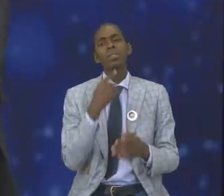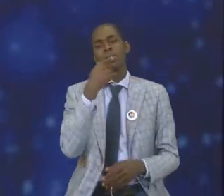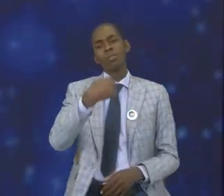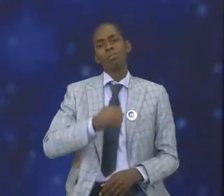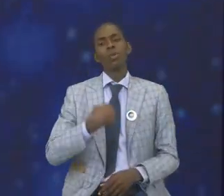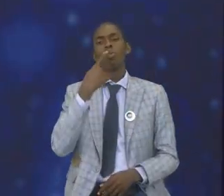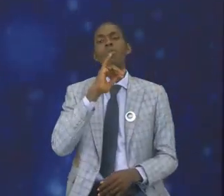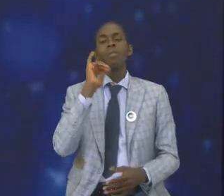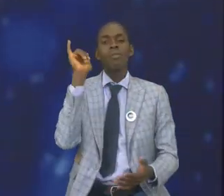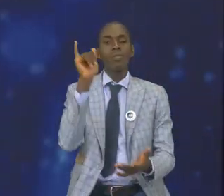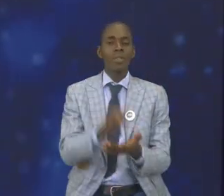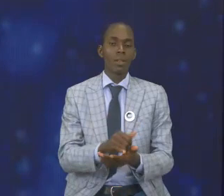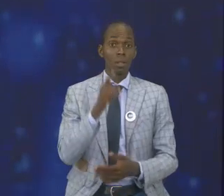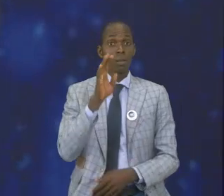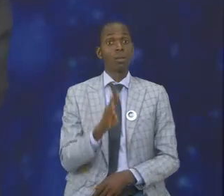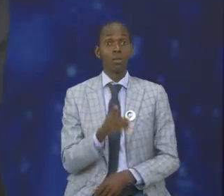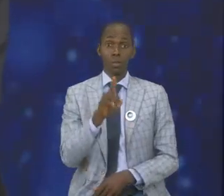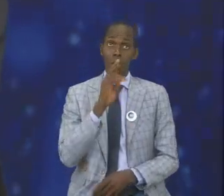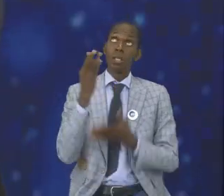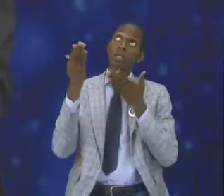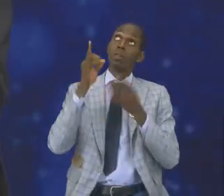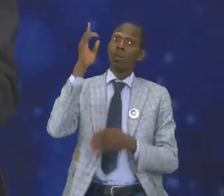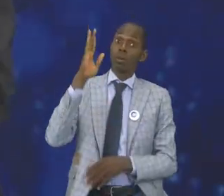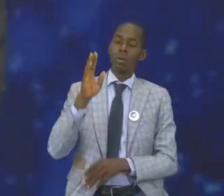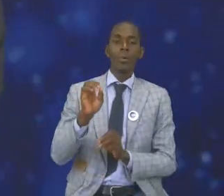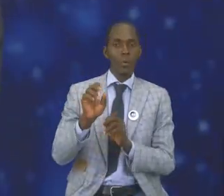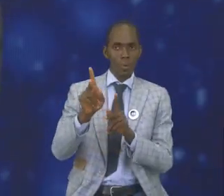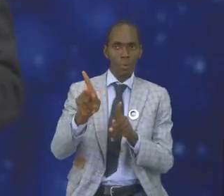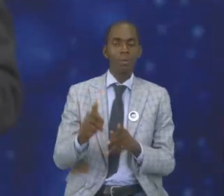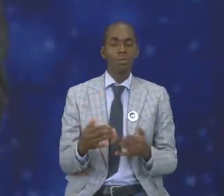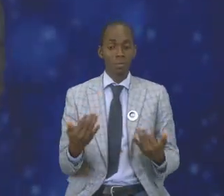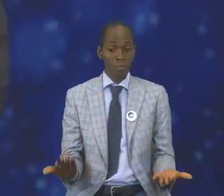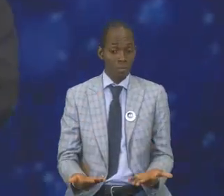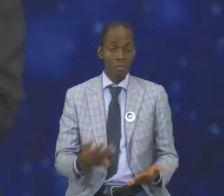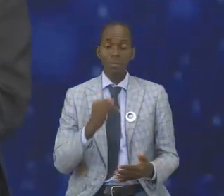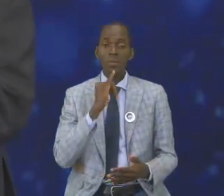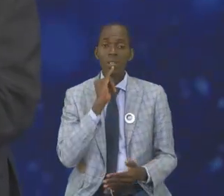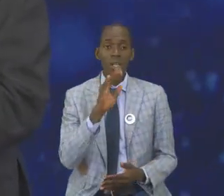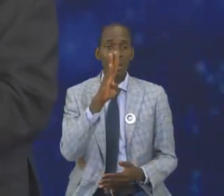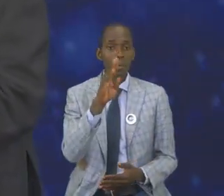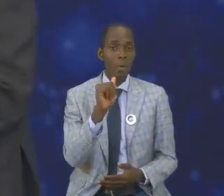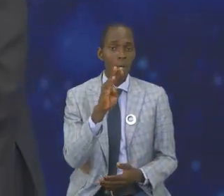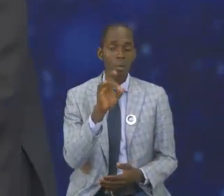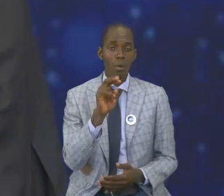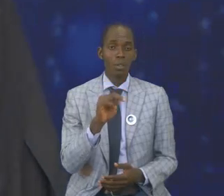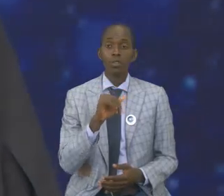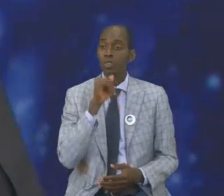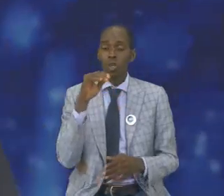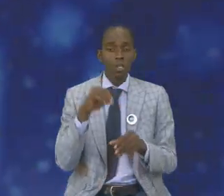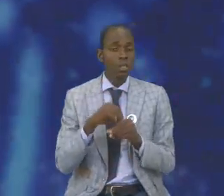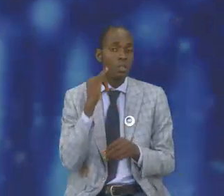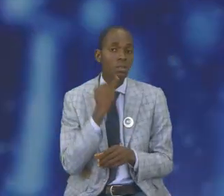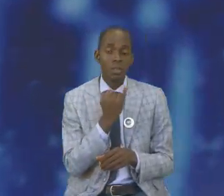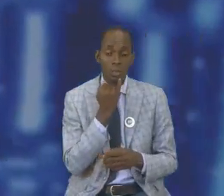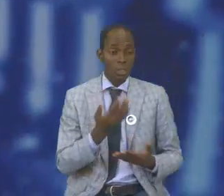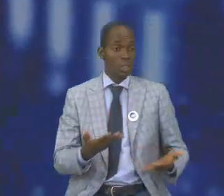God? You say you're serving God. Here we are. This is Babylon. Here I am. This is Nebuchadnezzar. And